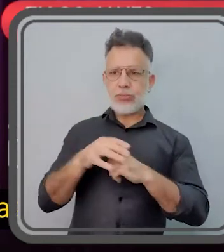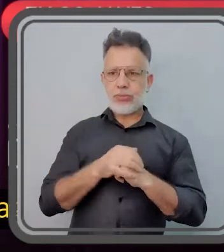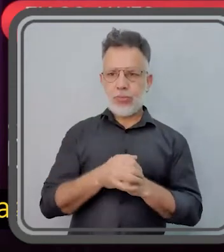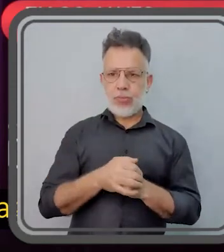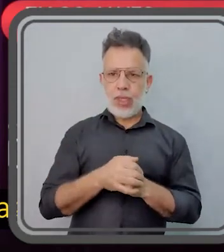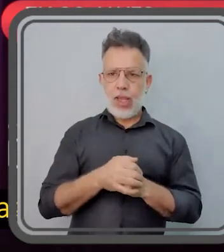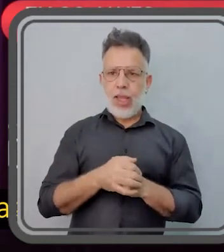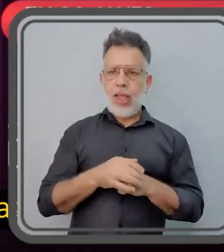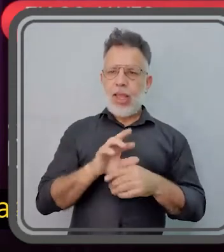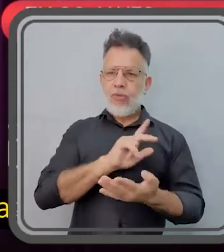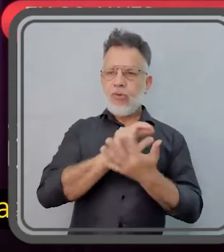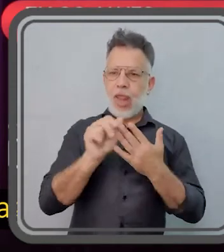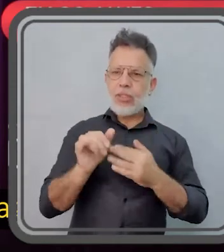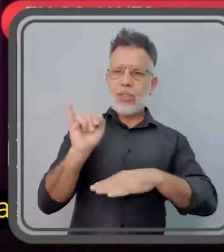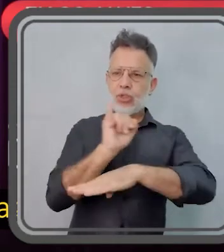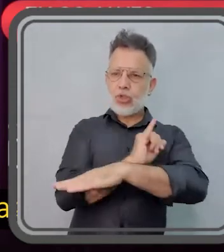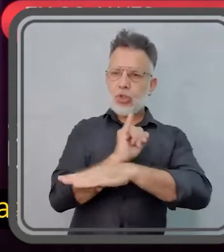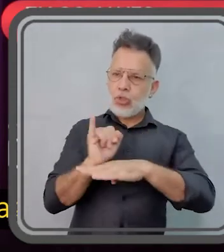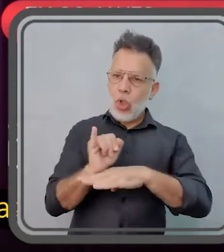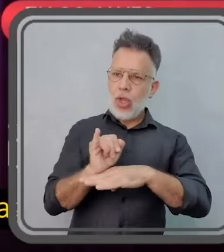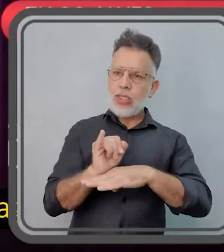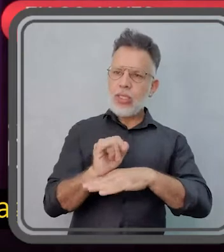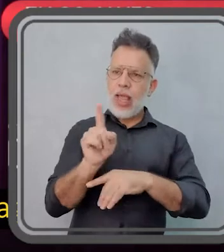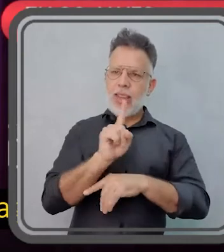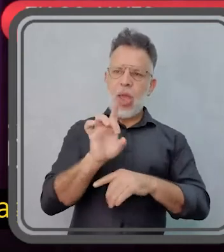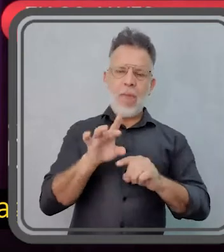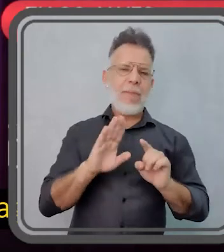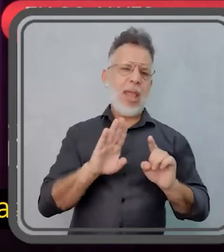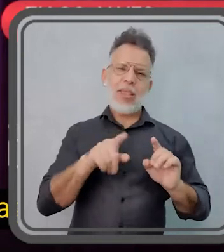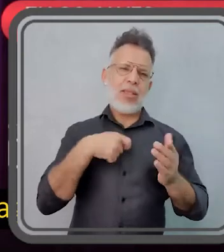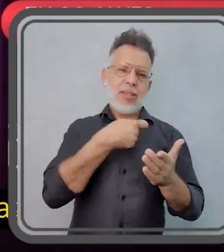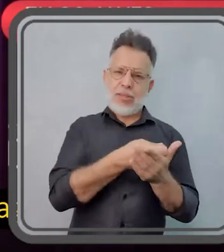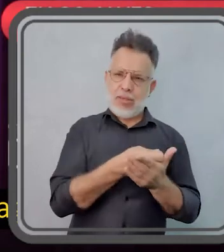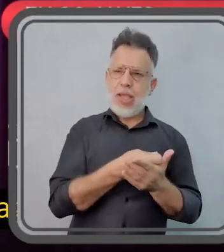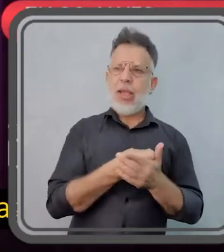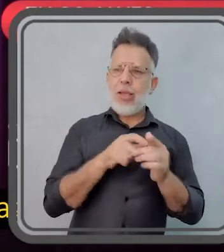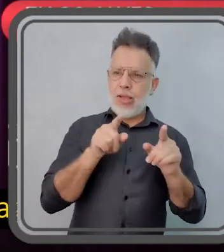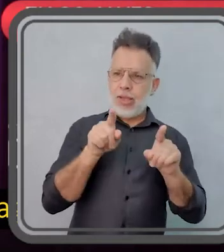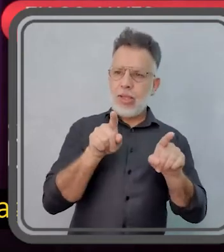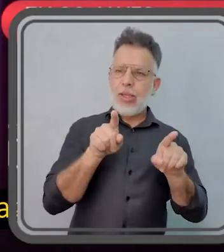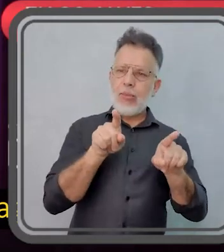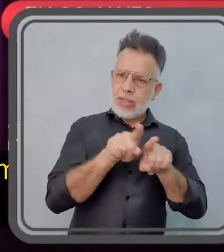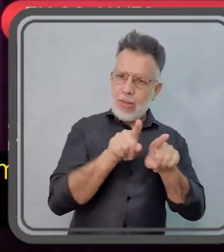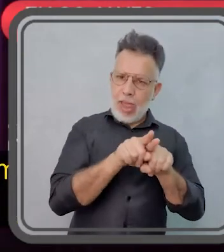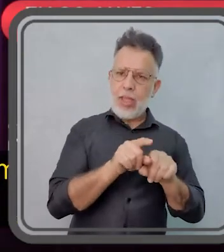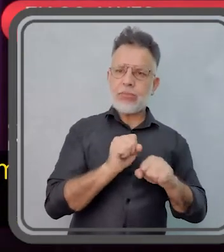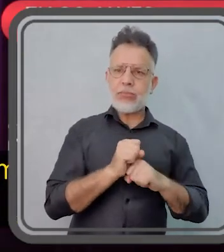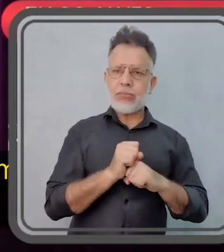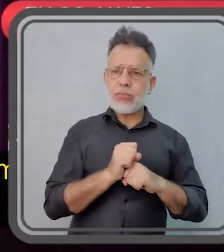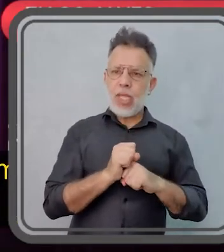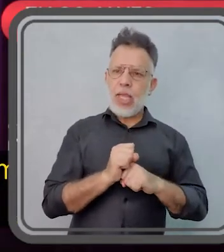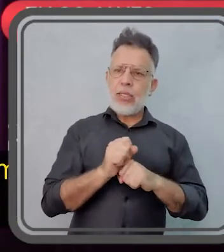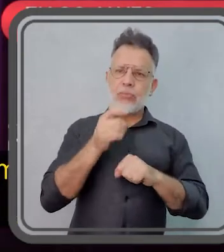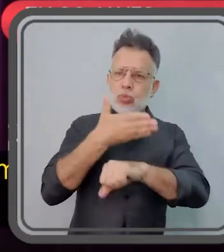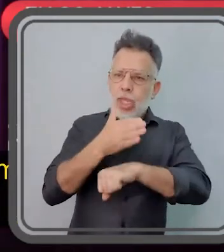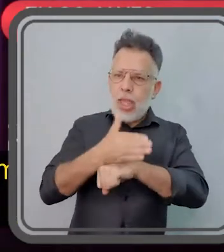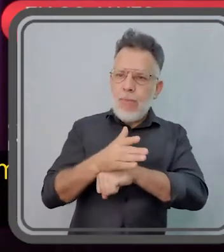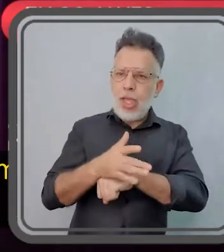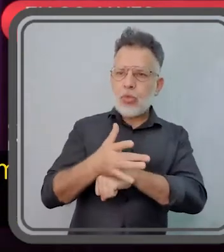right? And we go to different kinds of colleges, not just colleges which can afford these kind of trainings, but